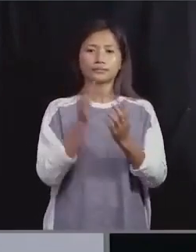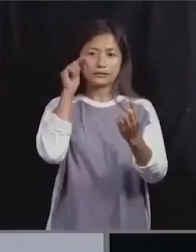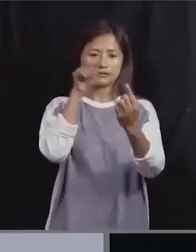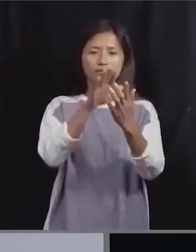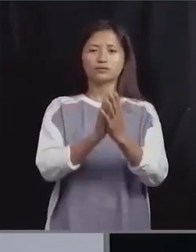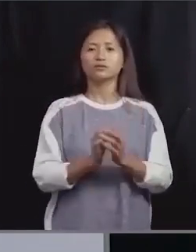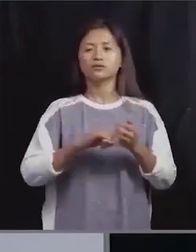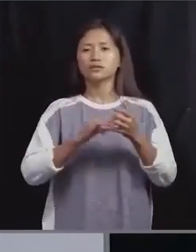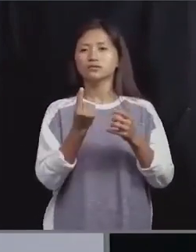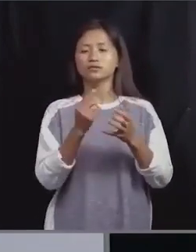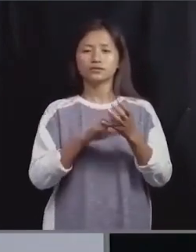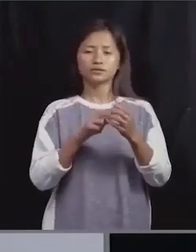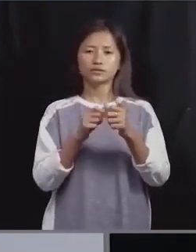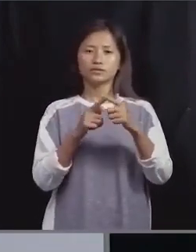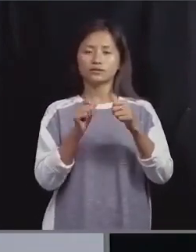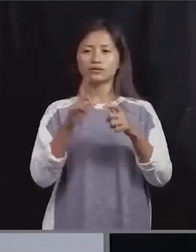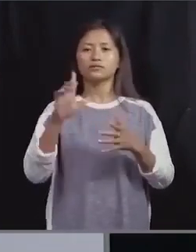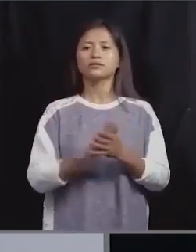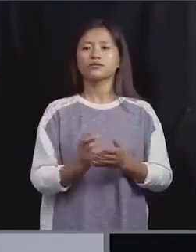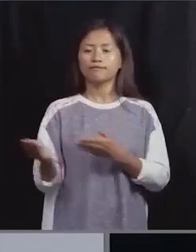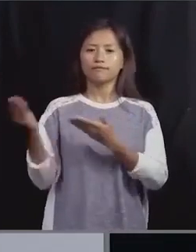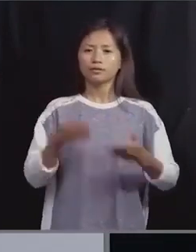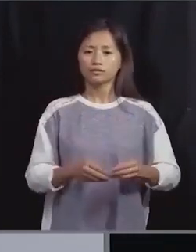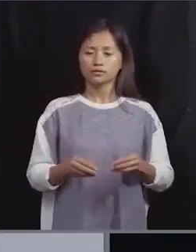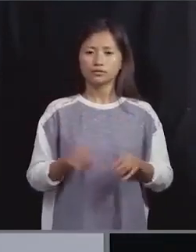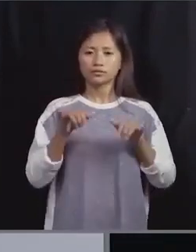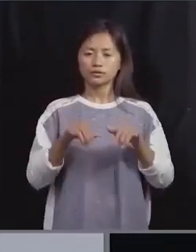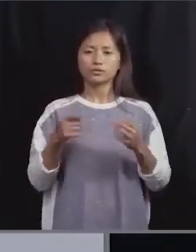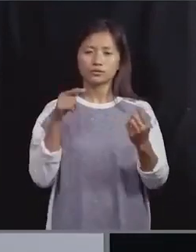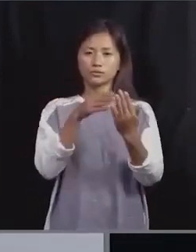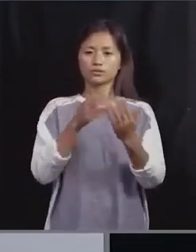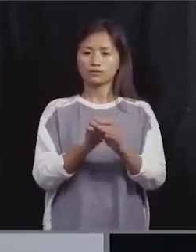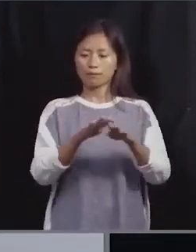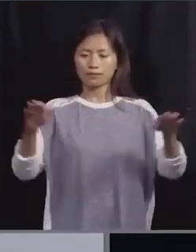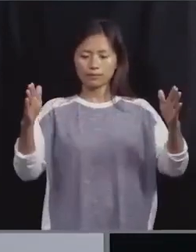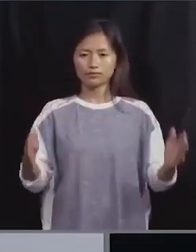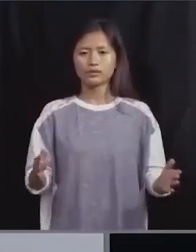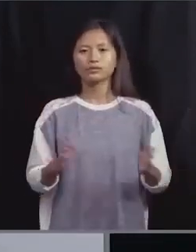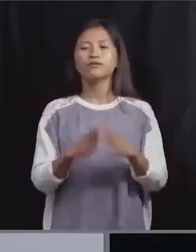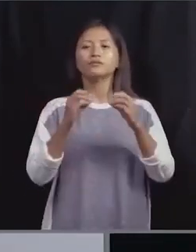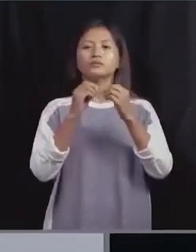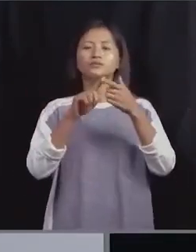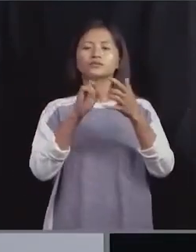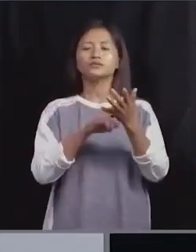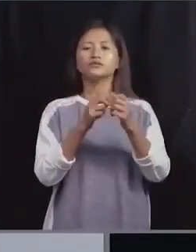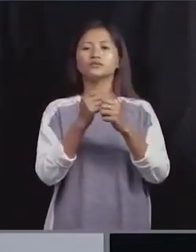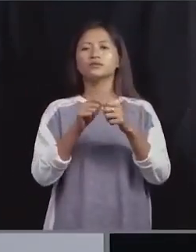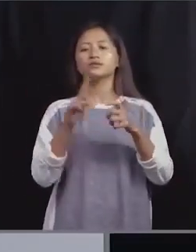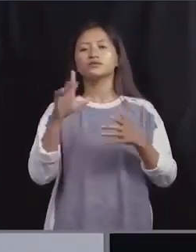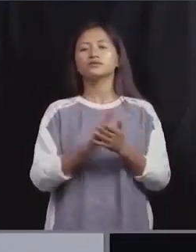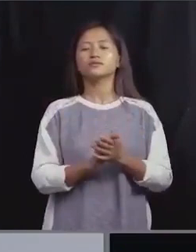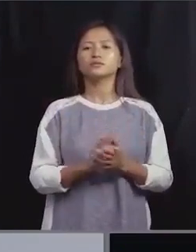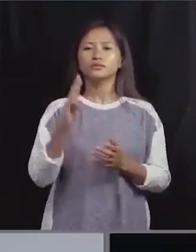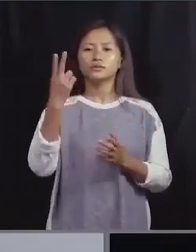towards the Santhals, and then they invited the Santhals to come towards the plant of Bengal. So these are the two reasons why